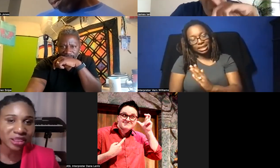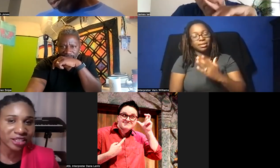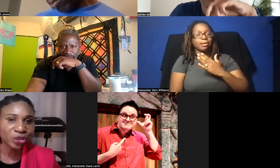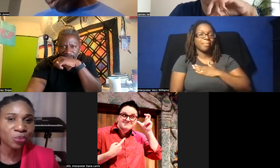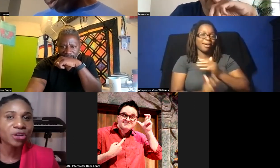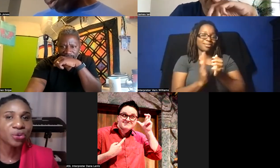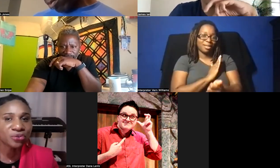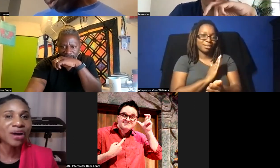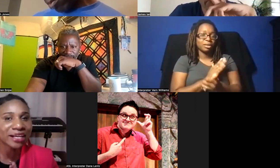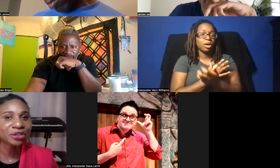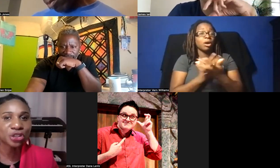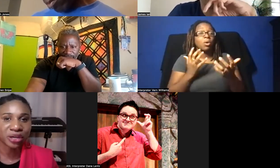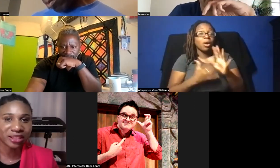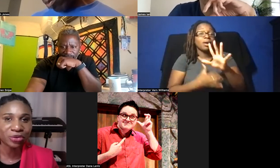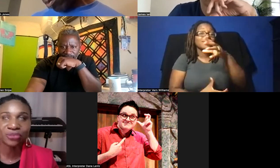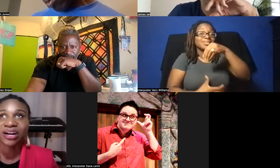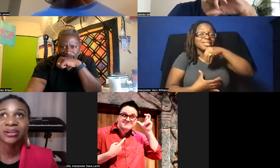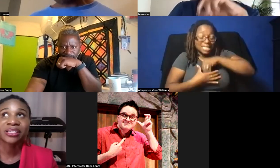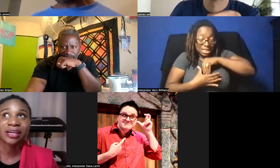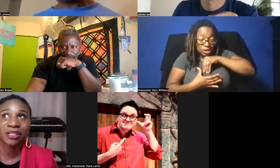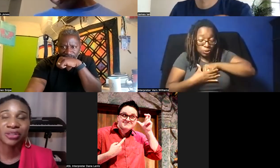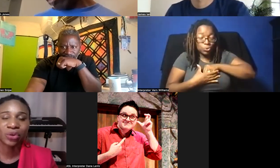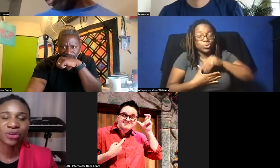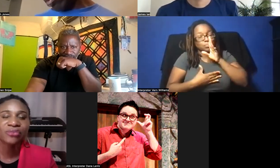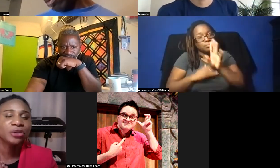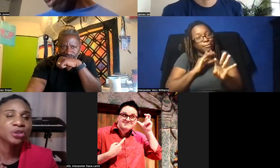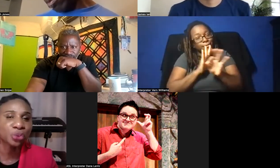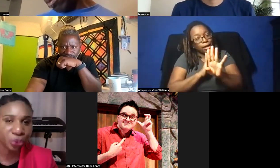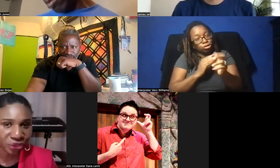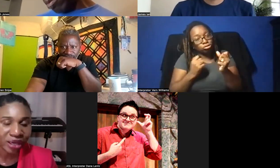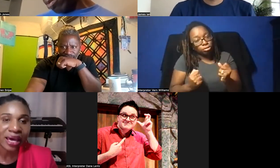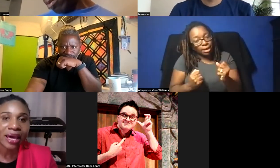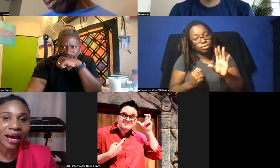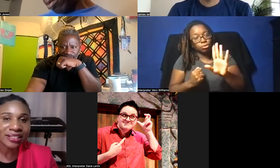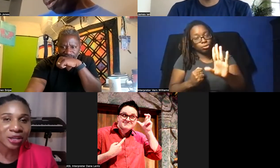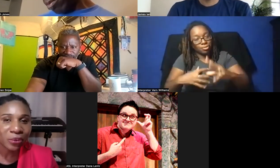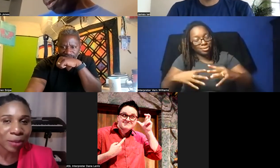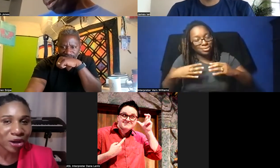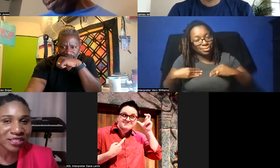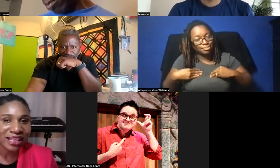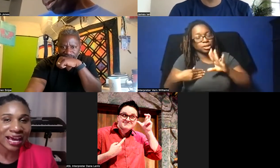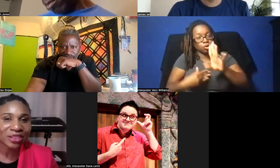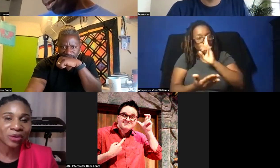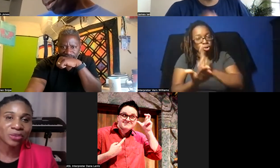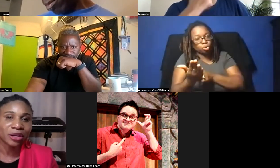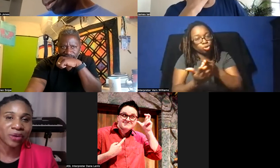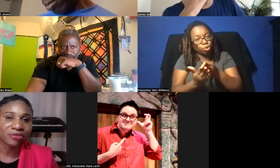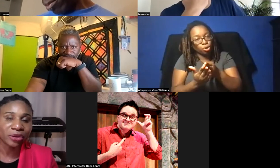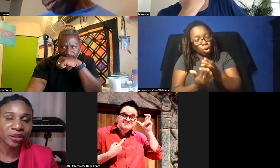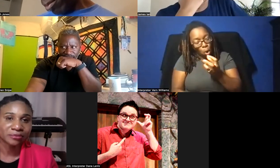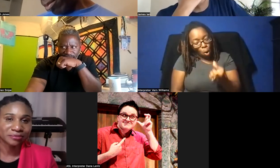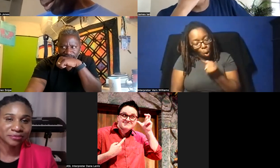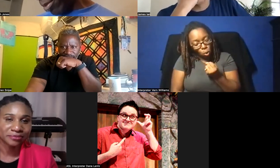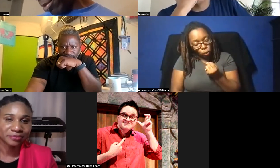it within you where you find your strength and where you find your acceptance and where you find your truth? I say grab onto that and the rest will